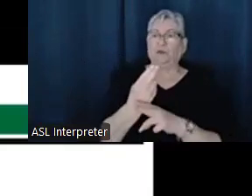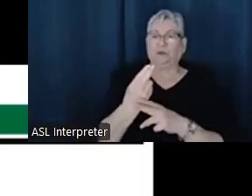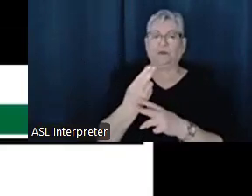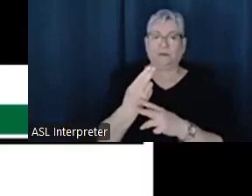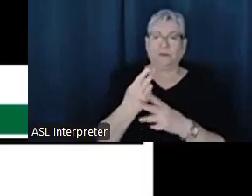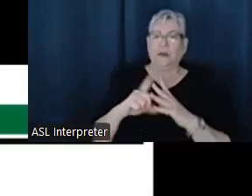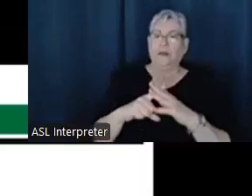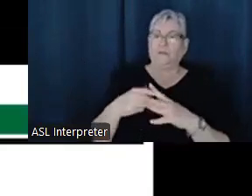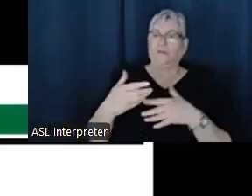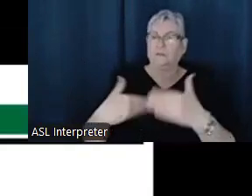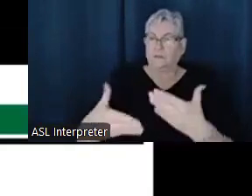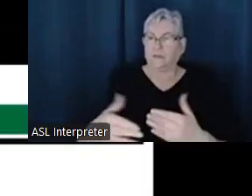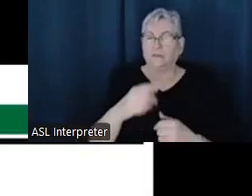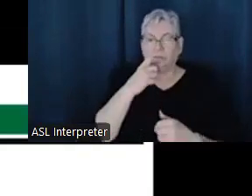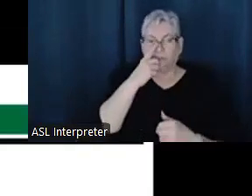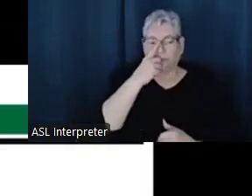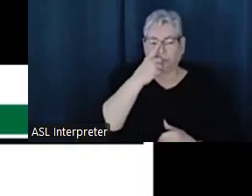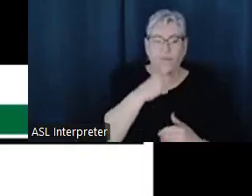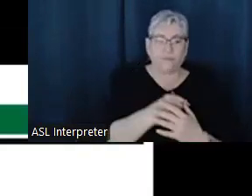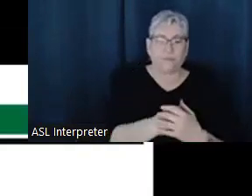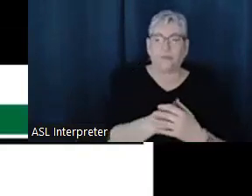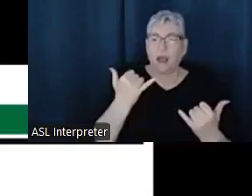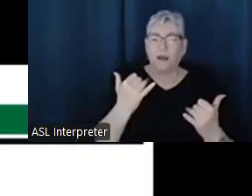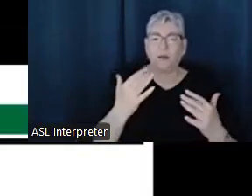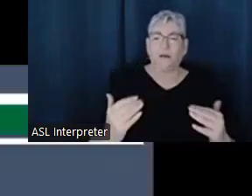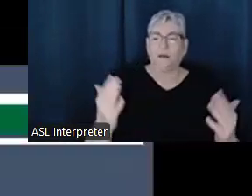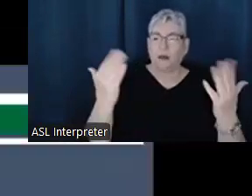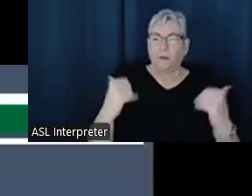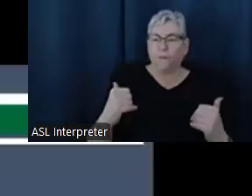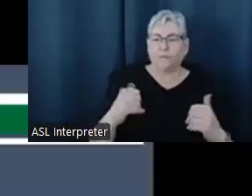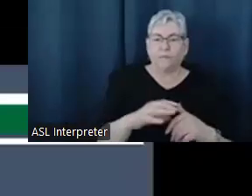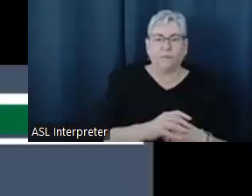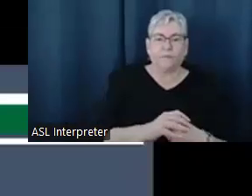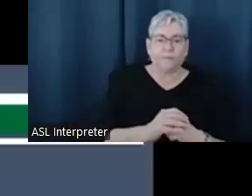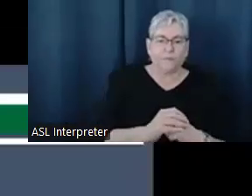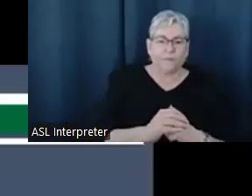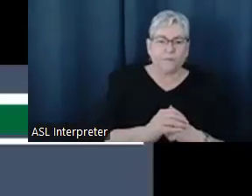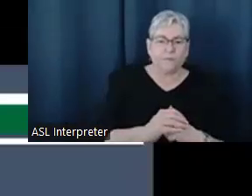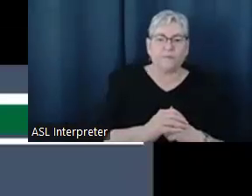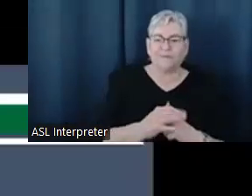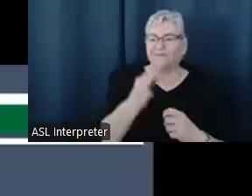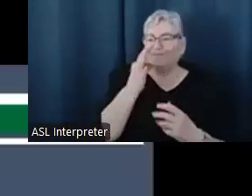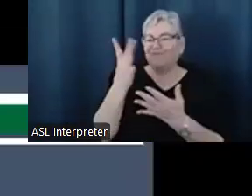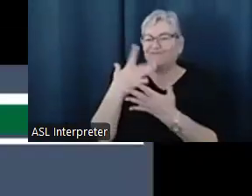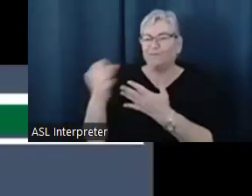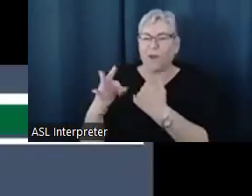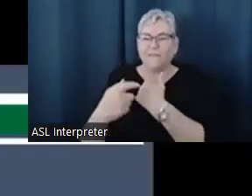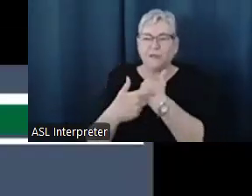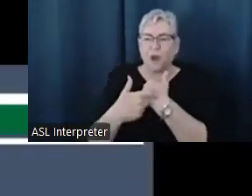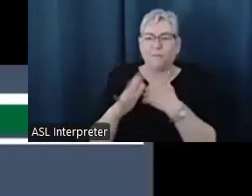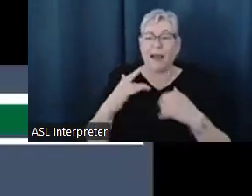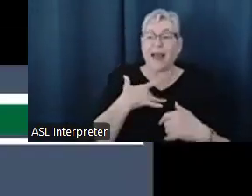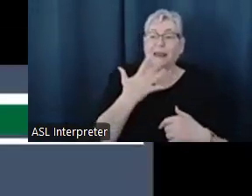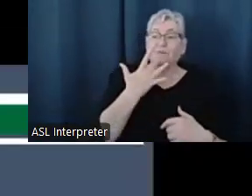All right, we're gonna move on to the next one because we're already running out of time, but I like running out of time because we're